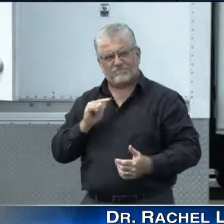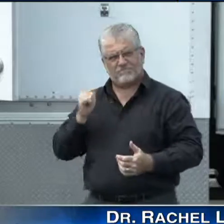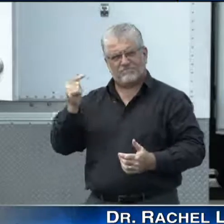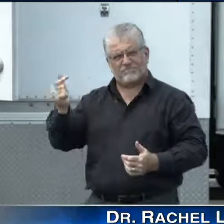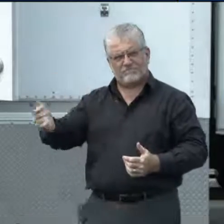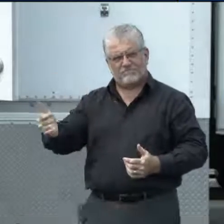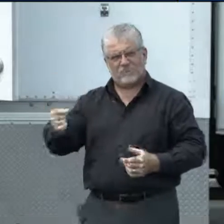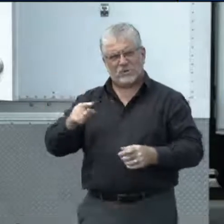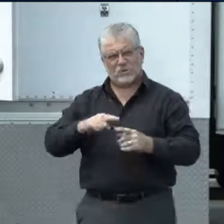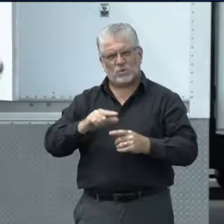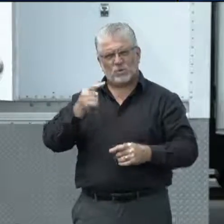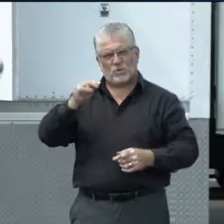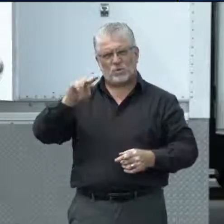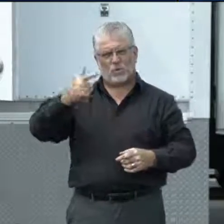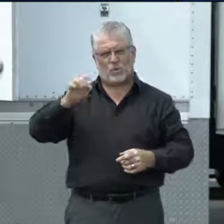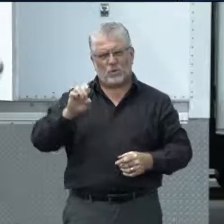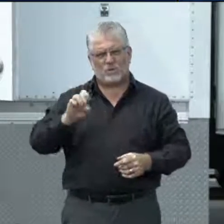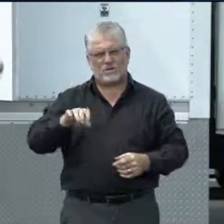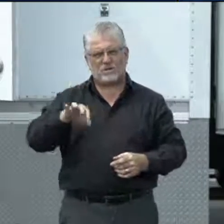Latino Connection.